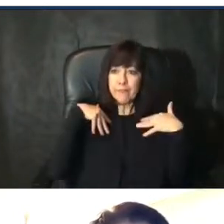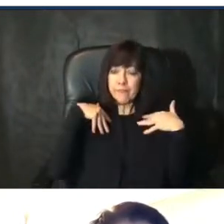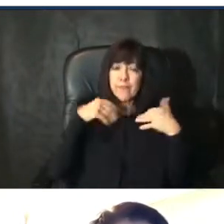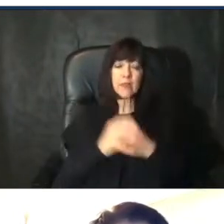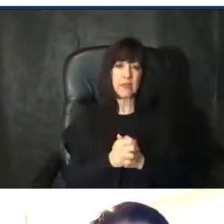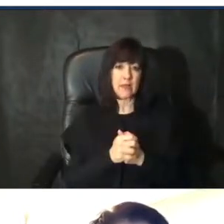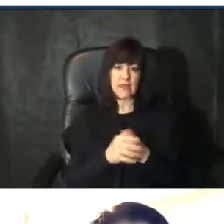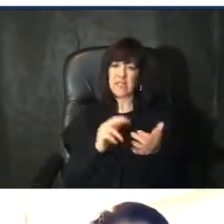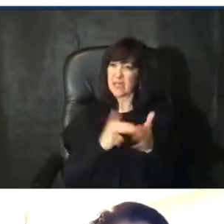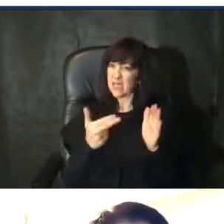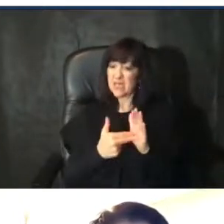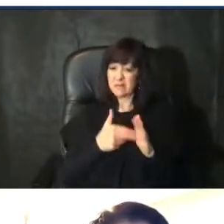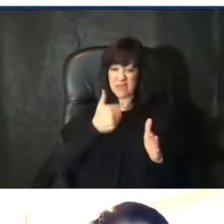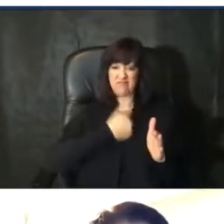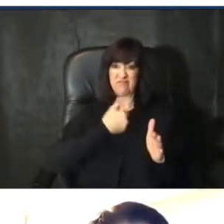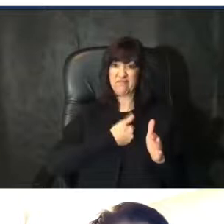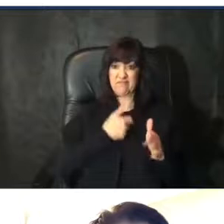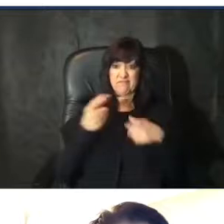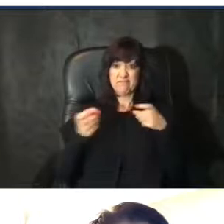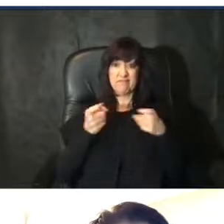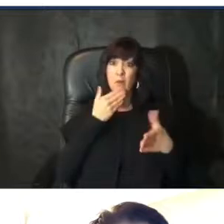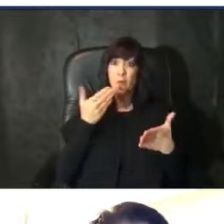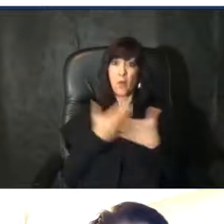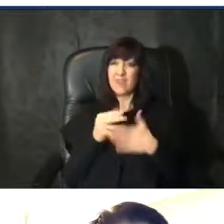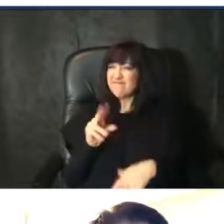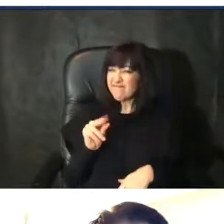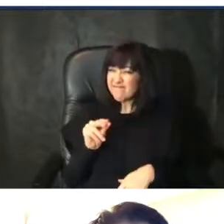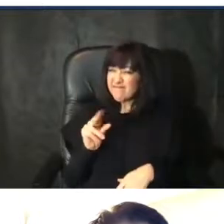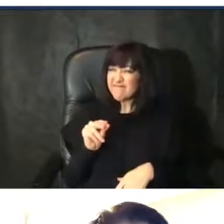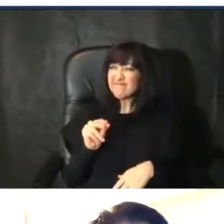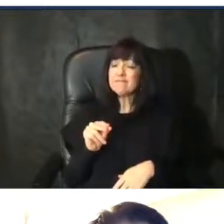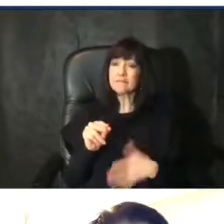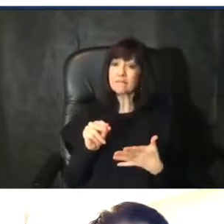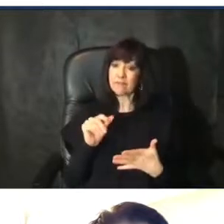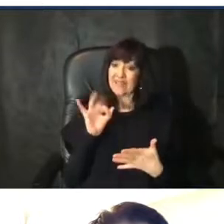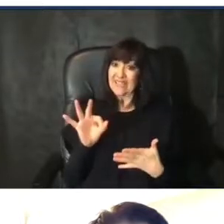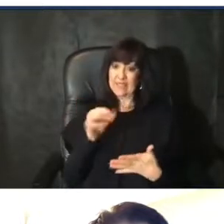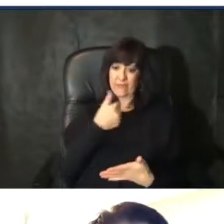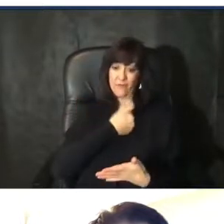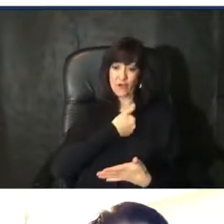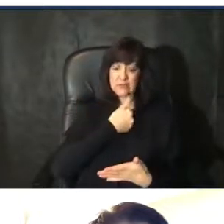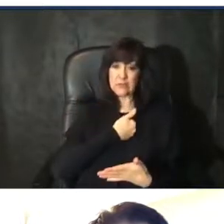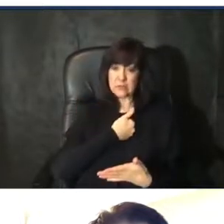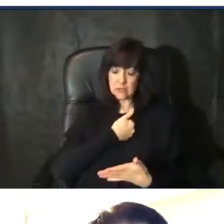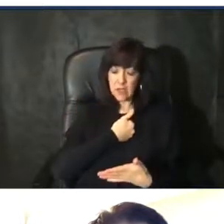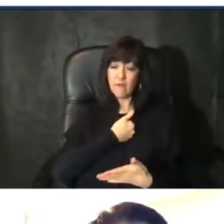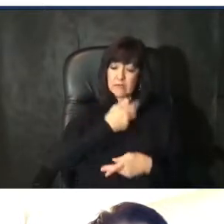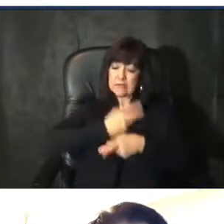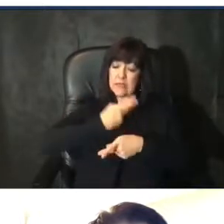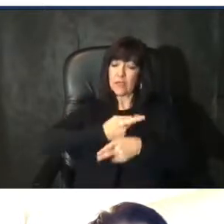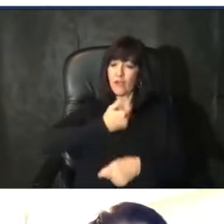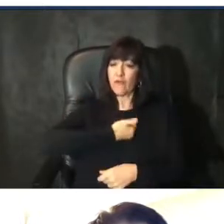regulated. So if we are regulating, we're soothing ourselves, we're